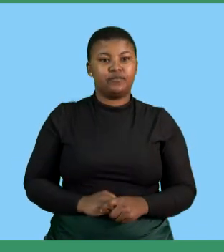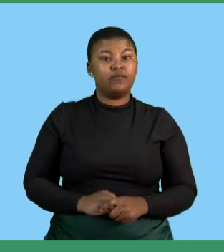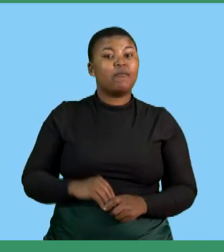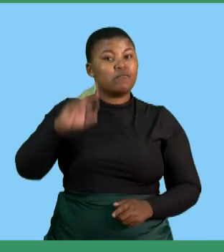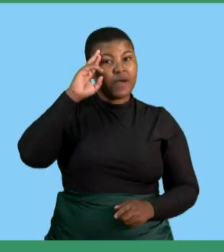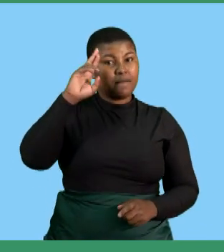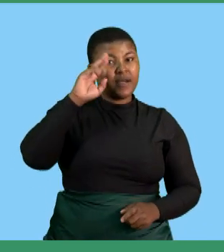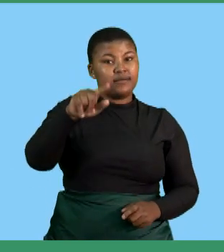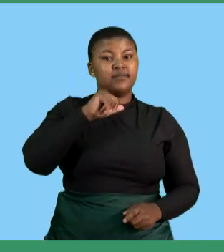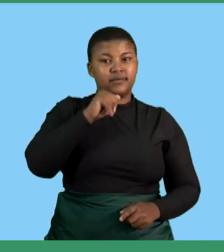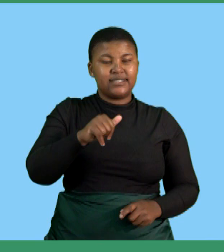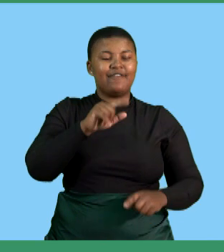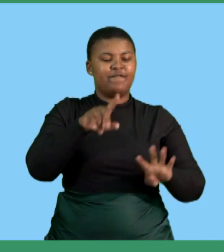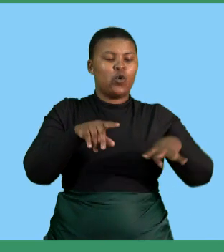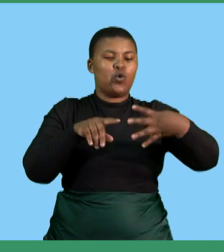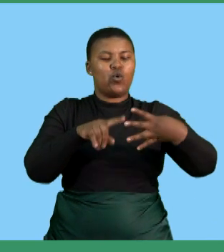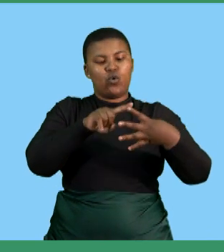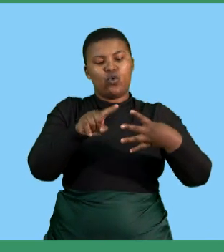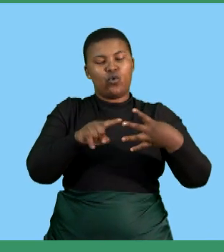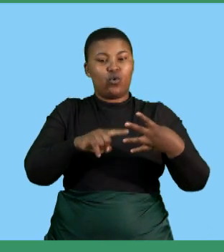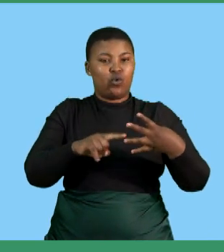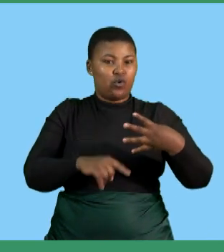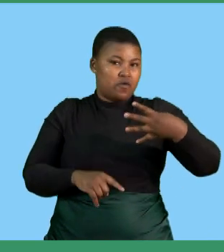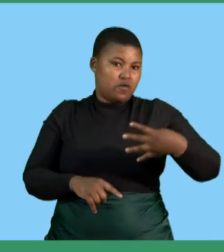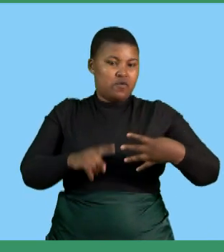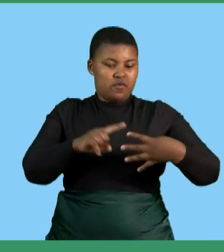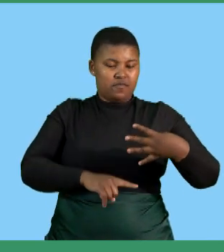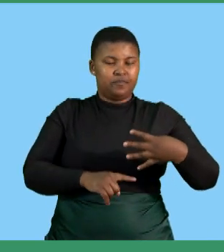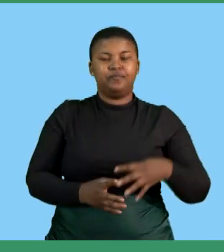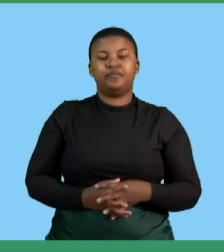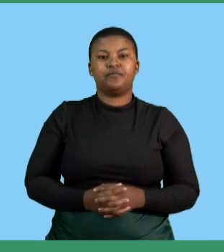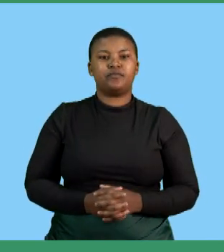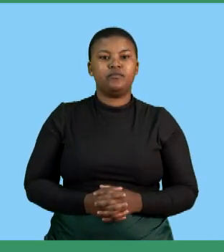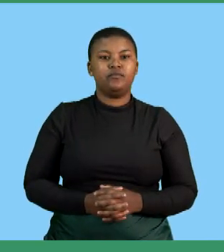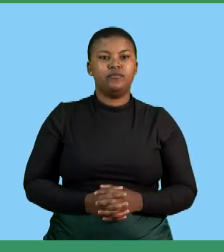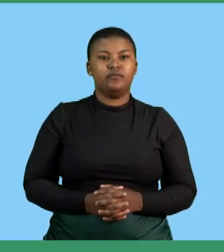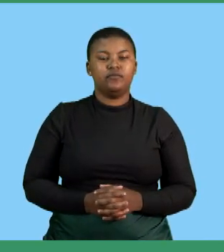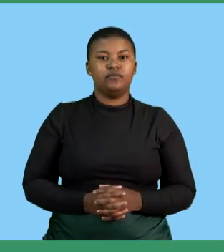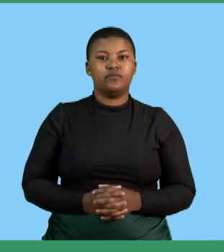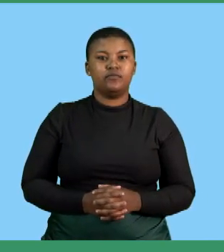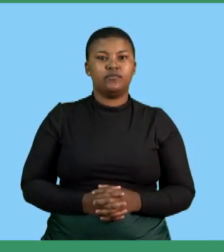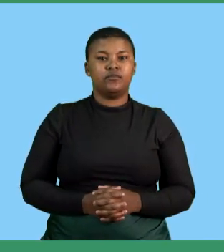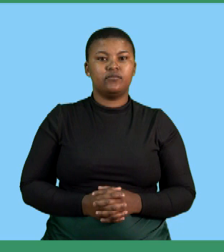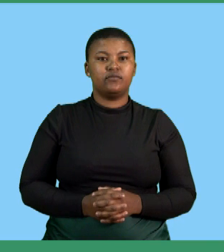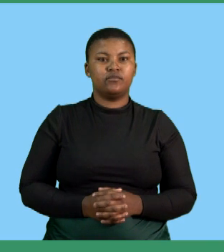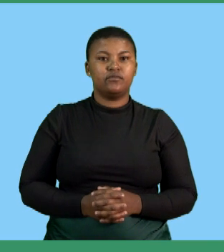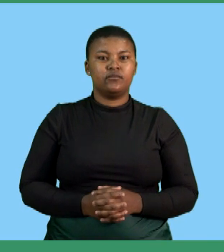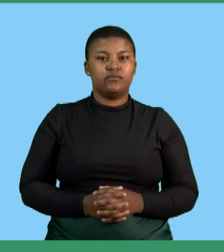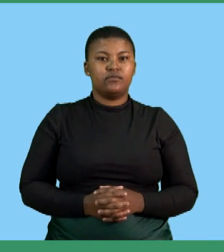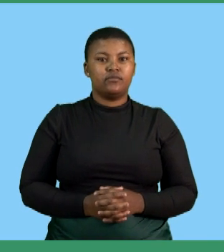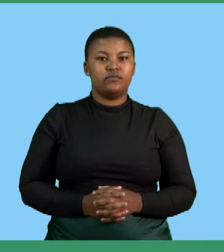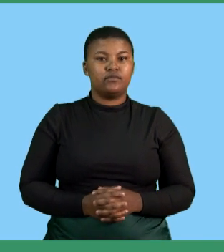This is the first 4 you will learn about, technological environment. So the question also